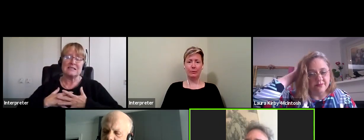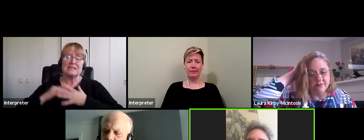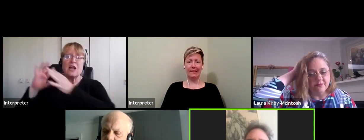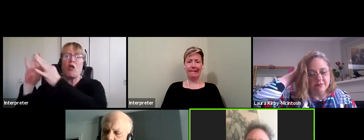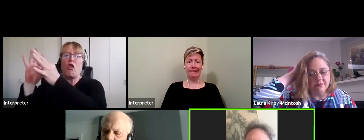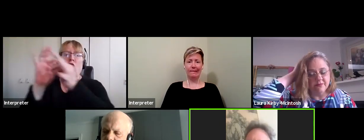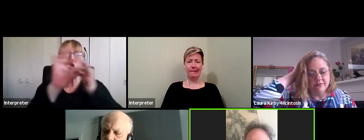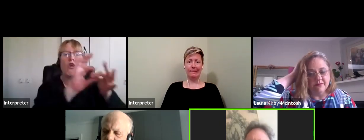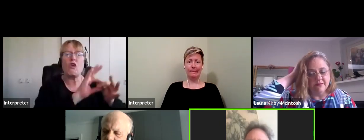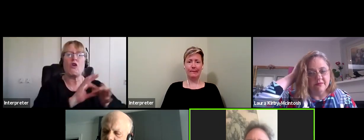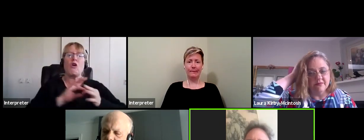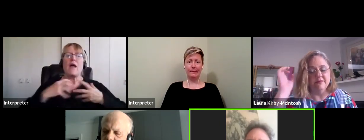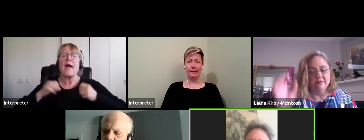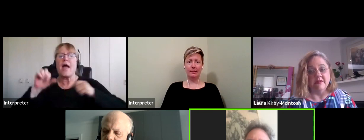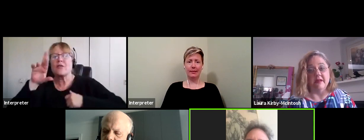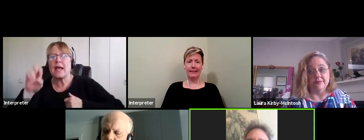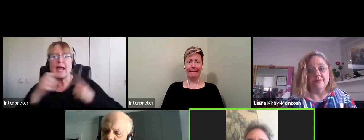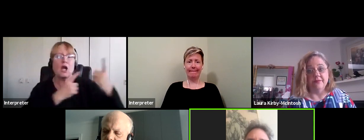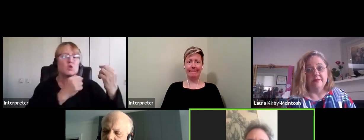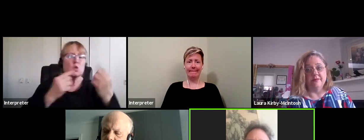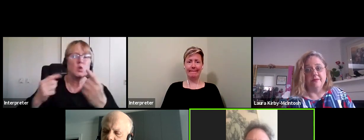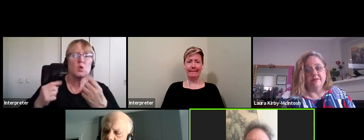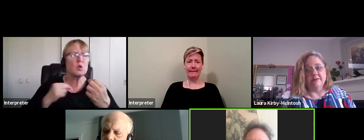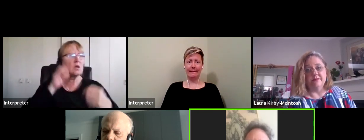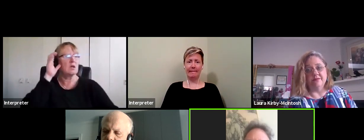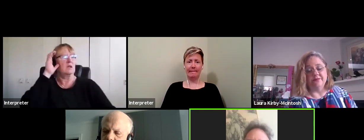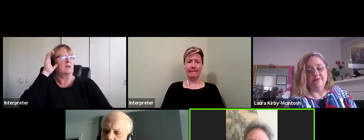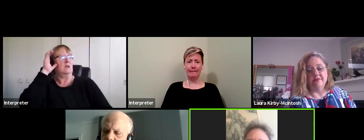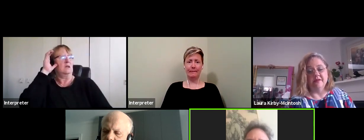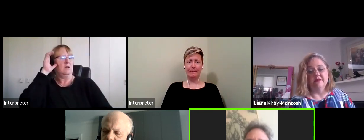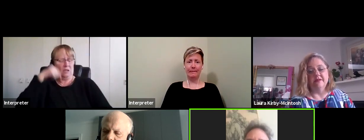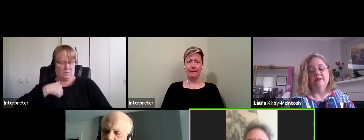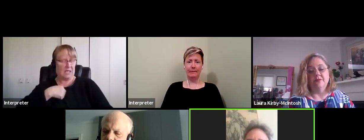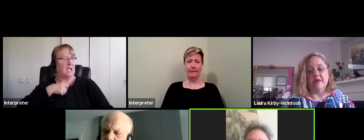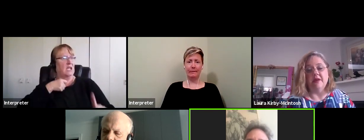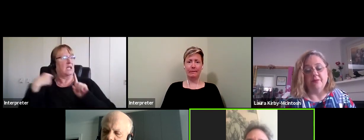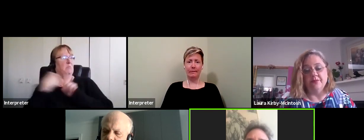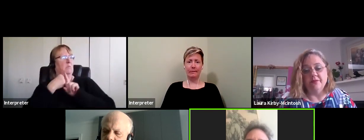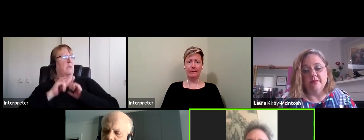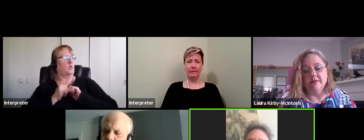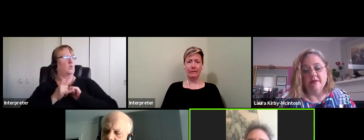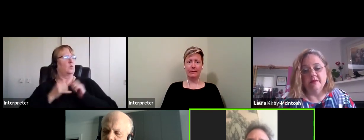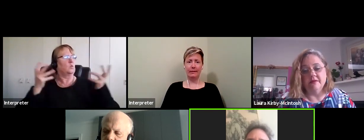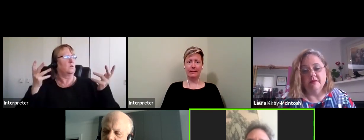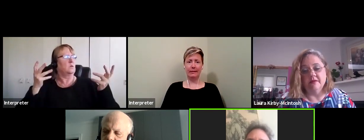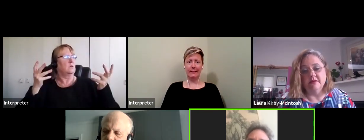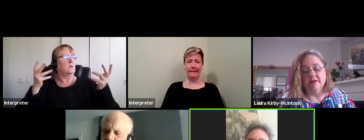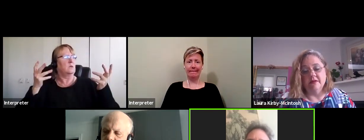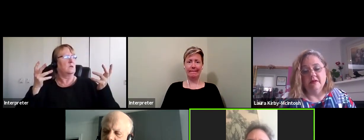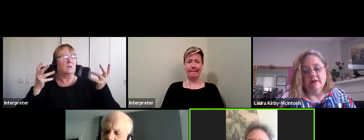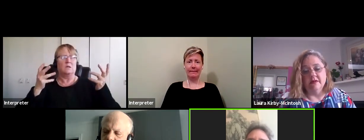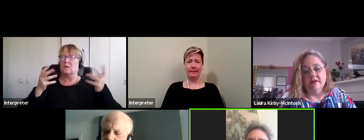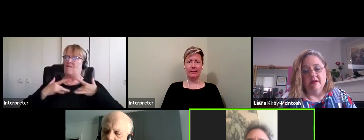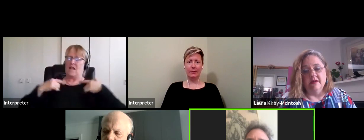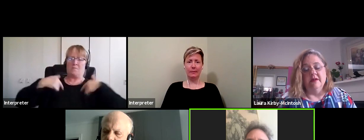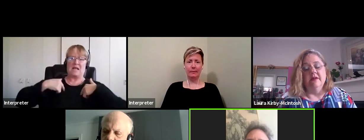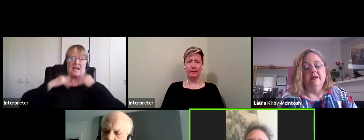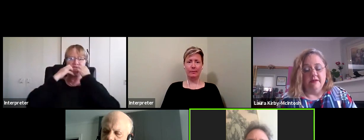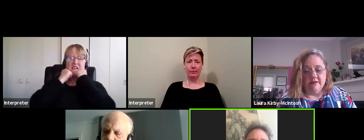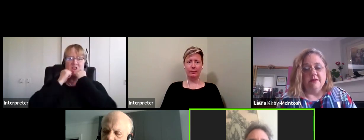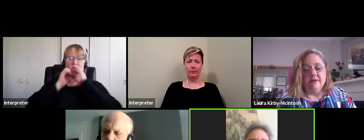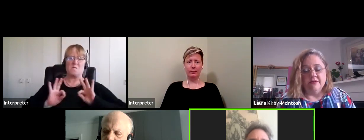the triage of healthcare, and they wonder what that means for them. And it tells them they're not valued. It tells them